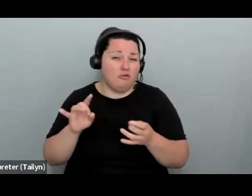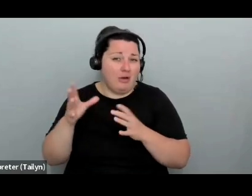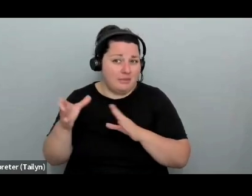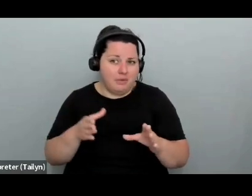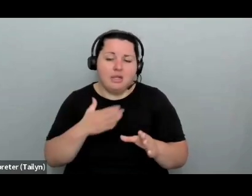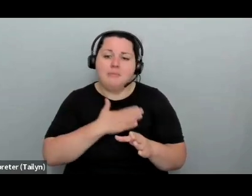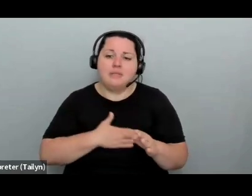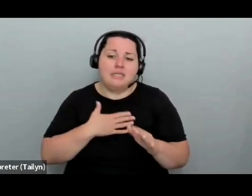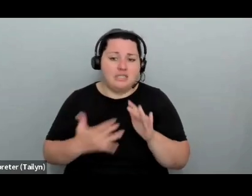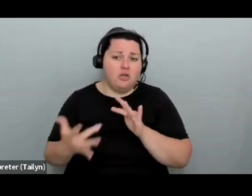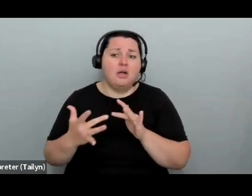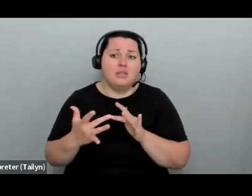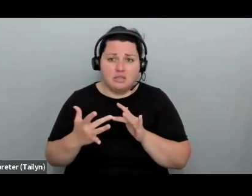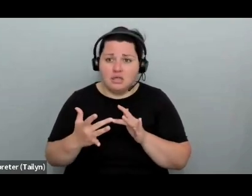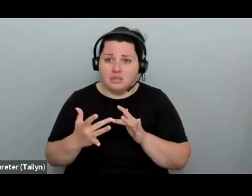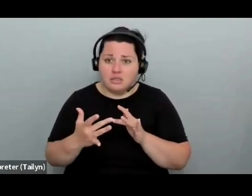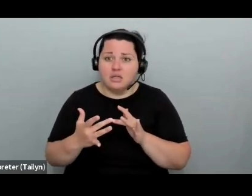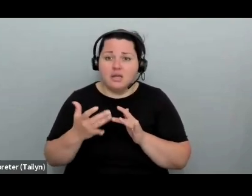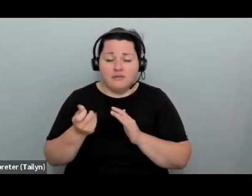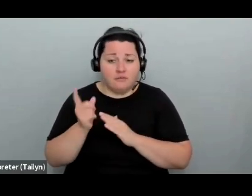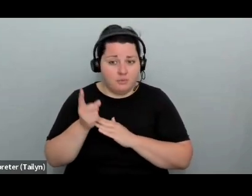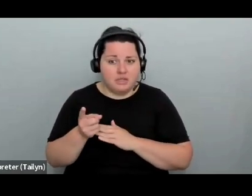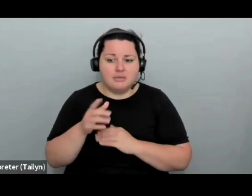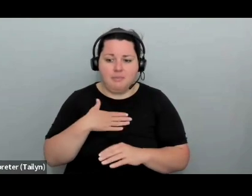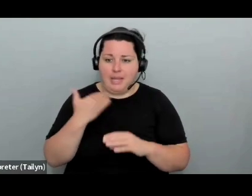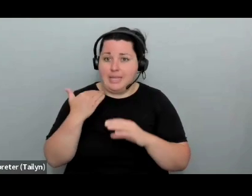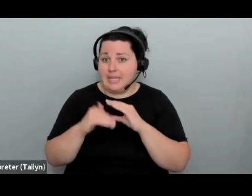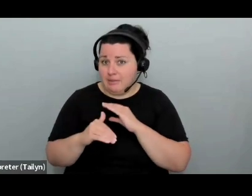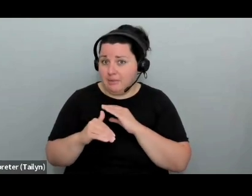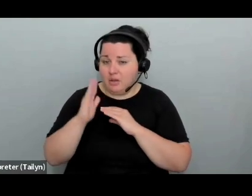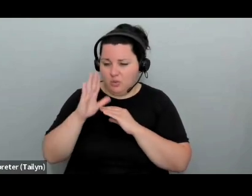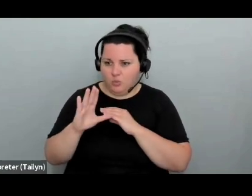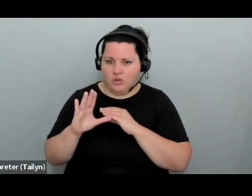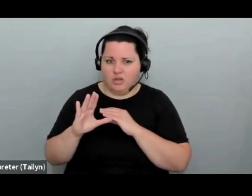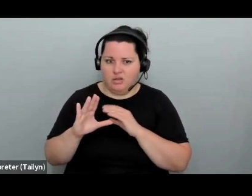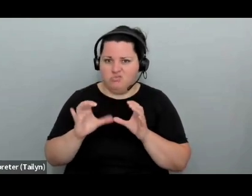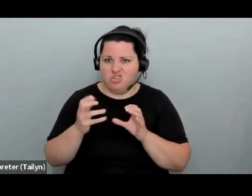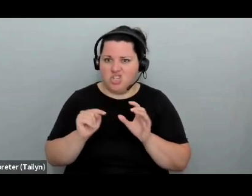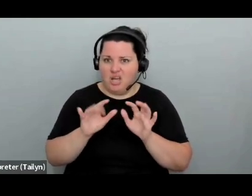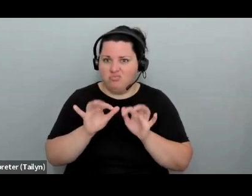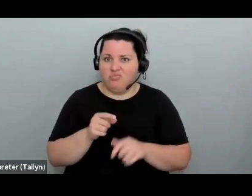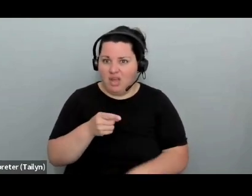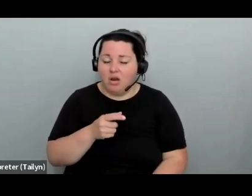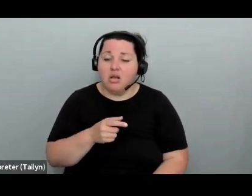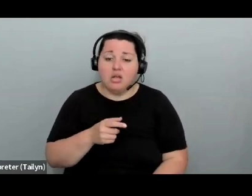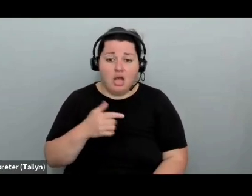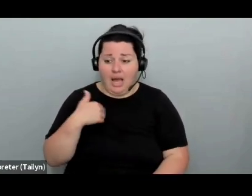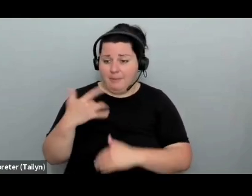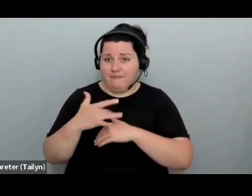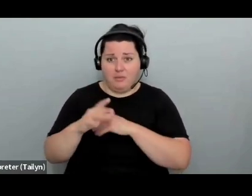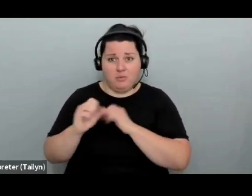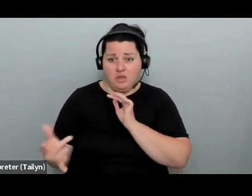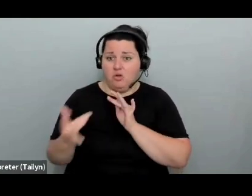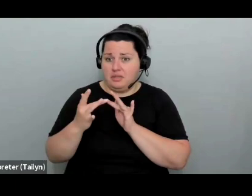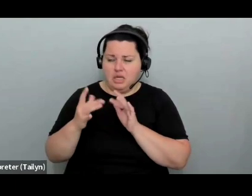free to reach out to me. I'm going to put in a few minutes, I'll put my email in the chat. I am always available if you would like to reach out